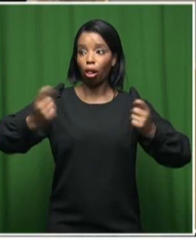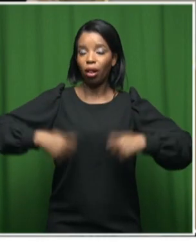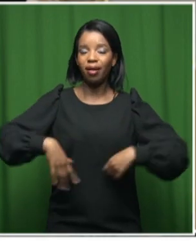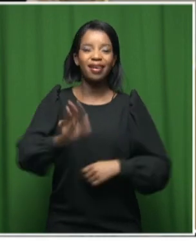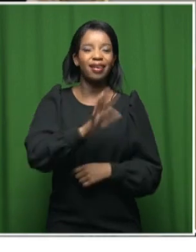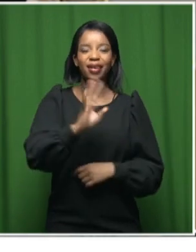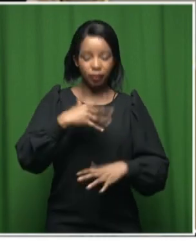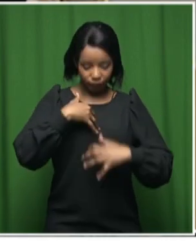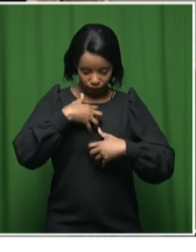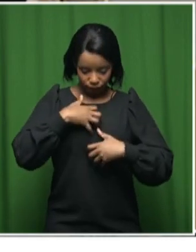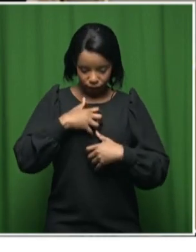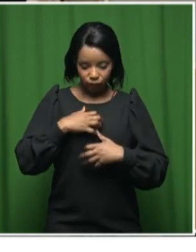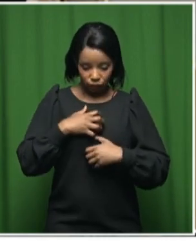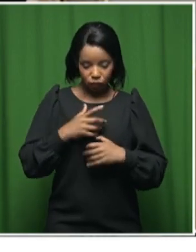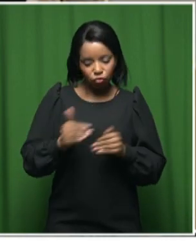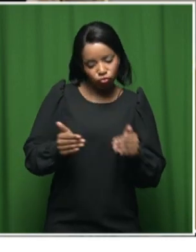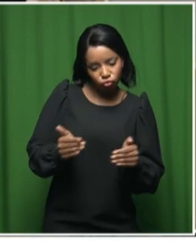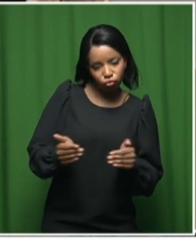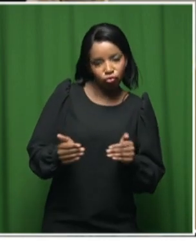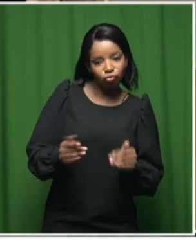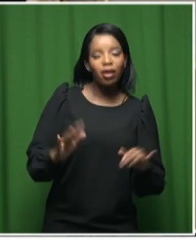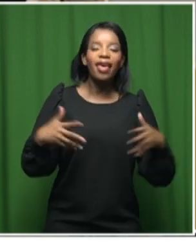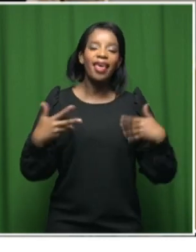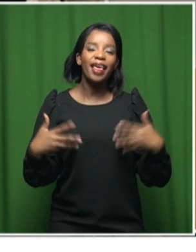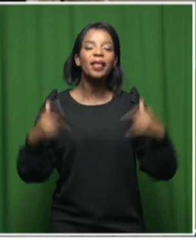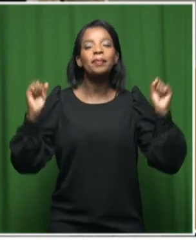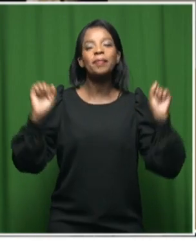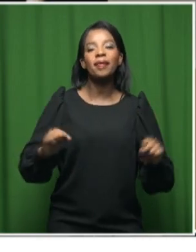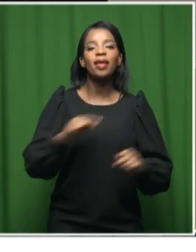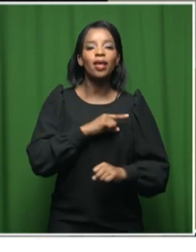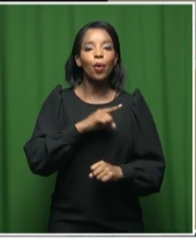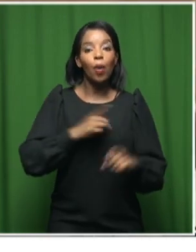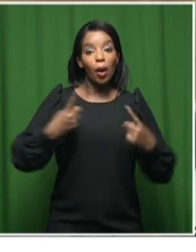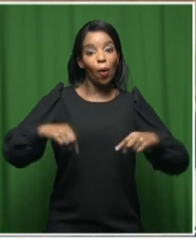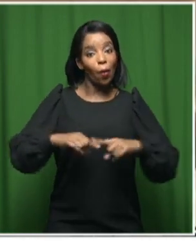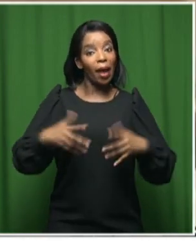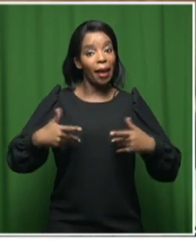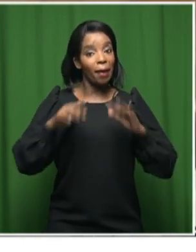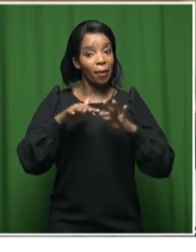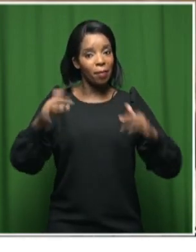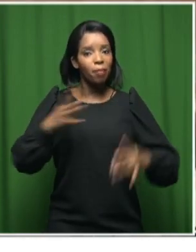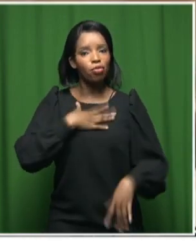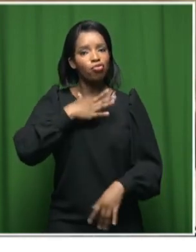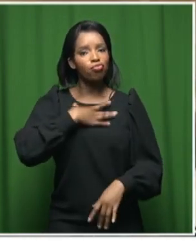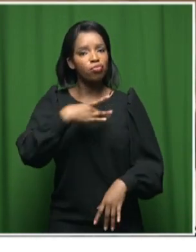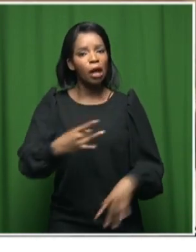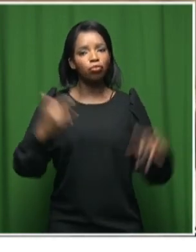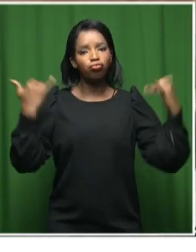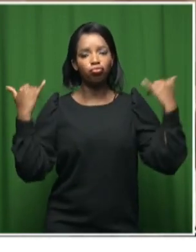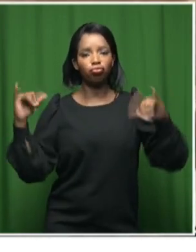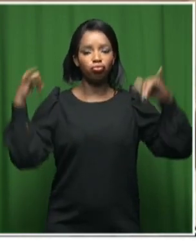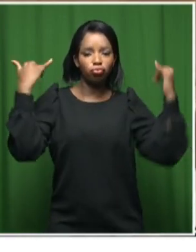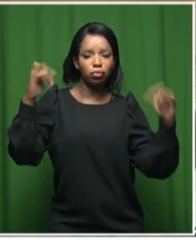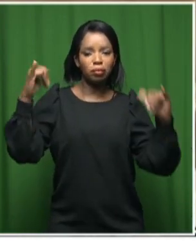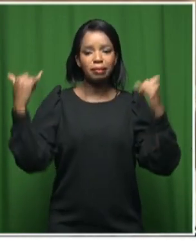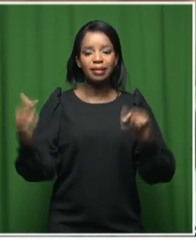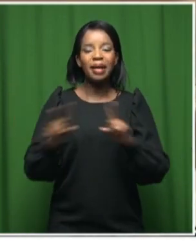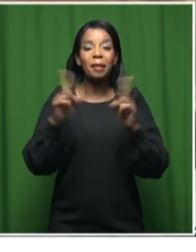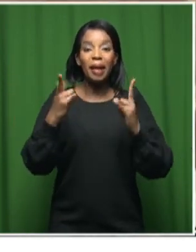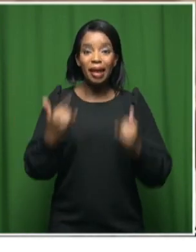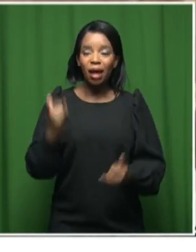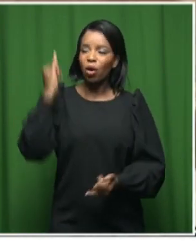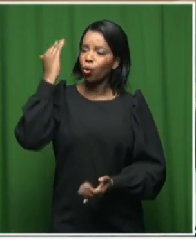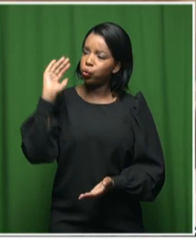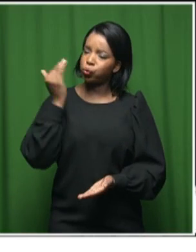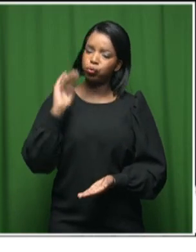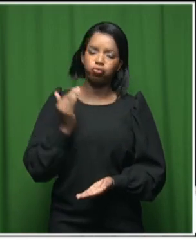remaining happy, because we are happy people. We like to entertain ourselves, but we must look at ways of cutting down the budget and